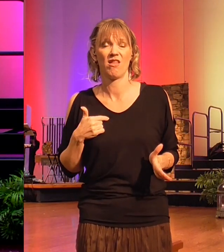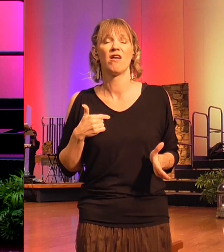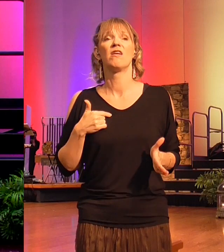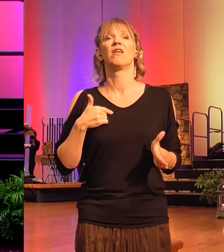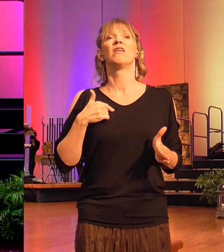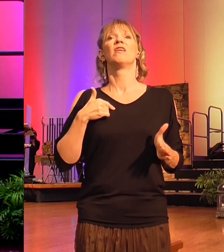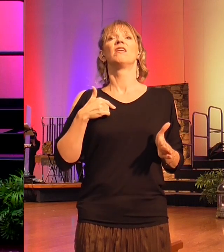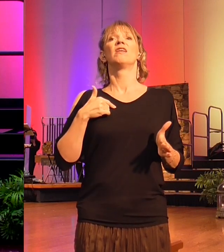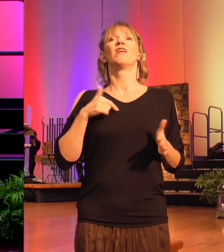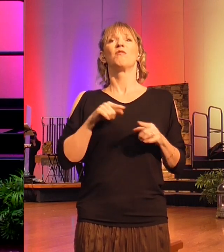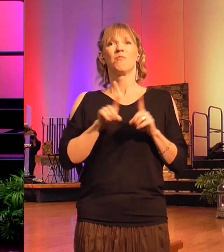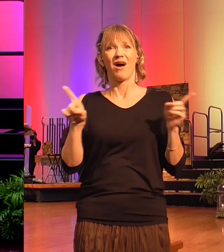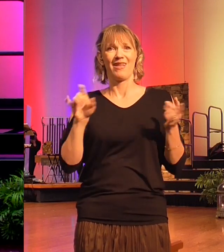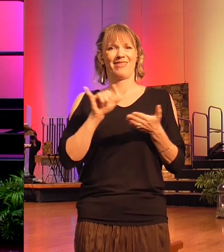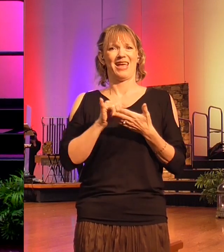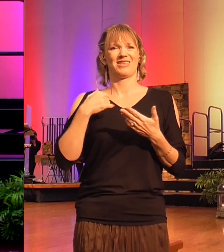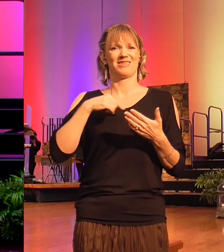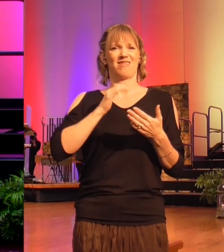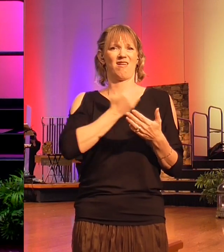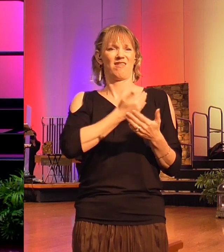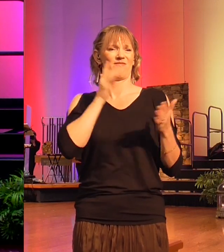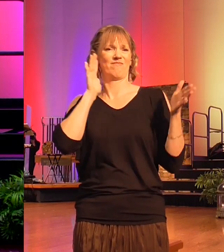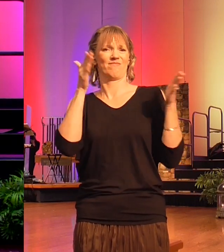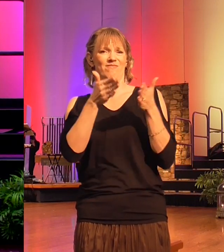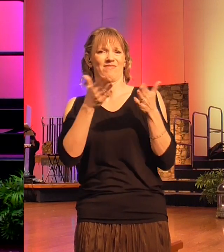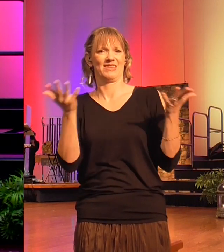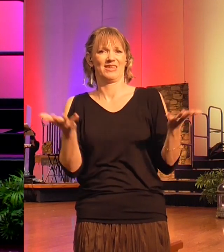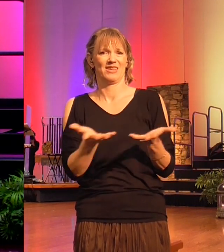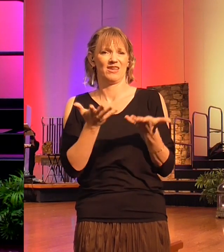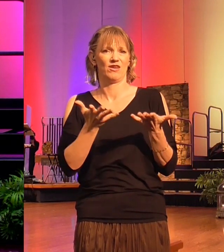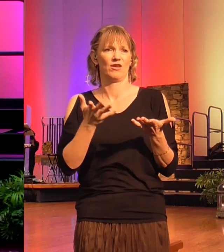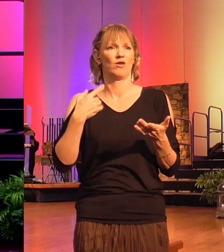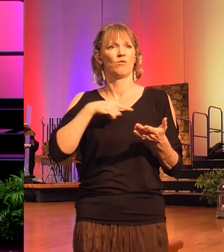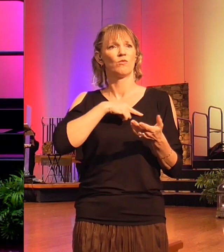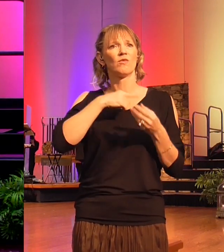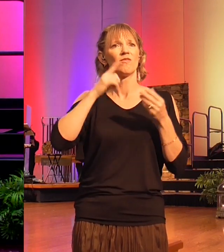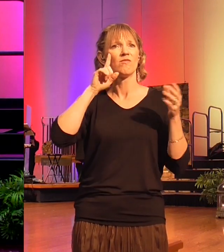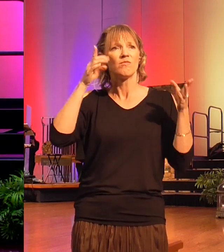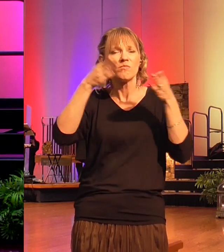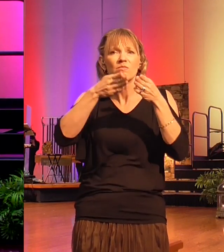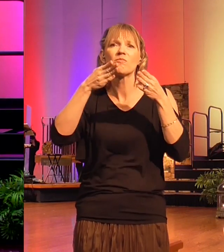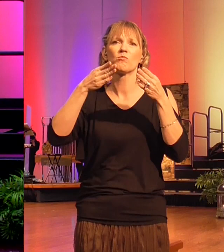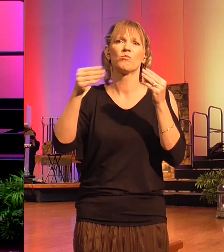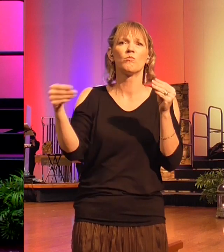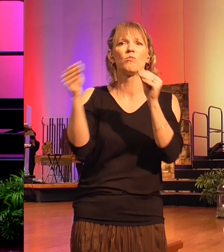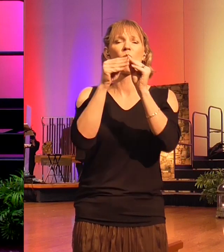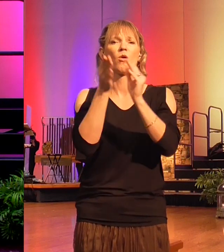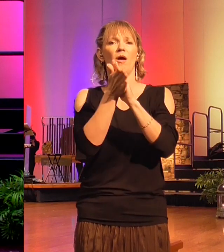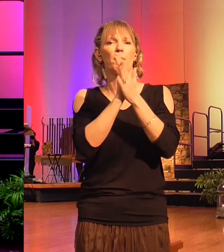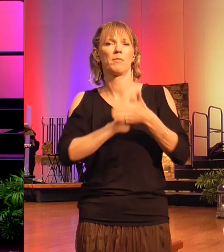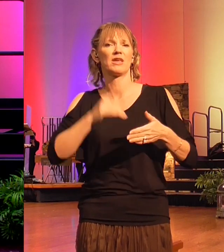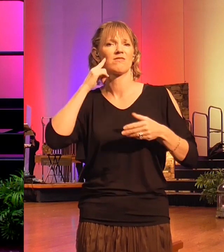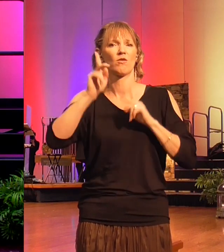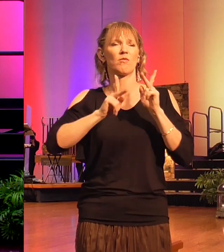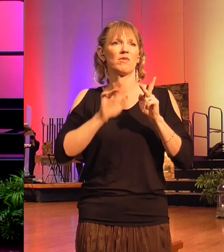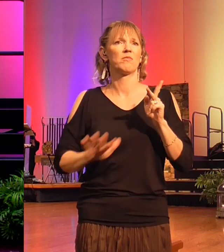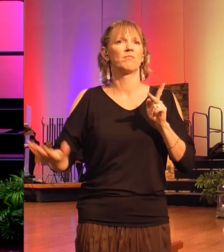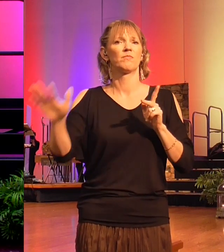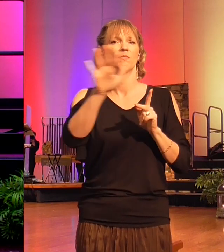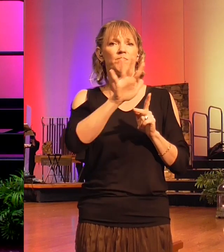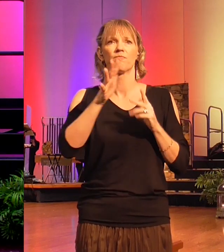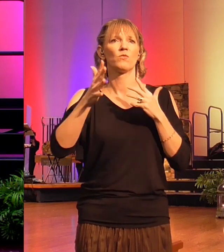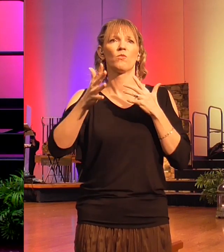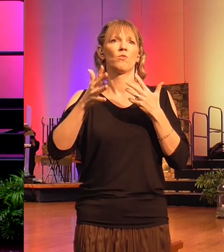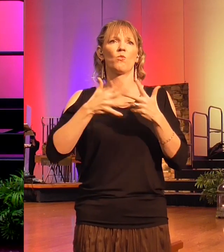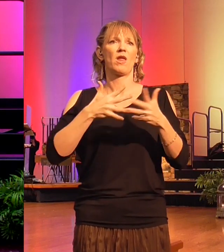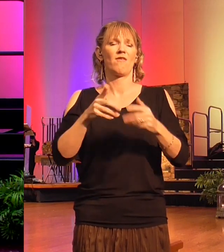we're all about here, is we're all about holding a greater peace for humanity, however long it takes to get